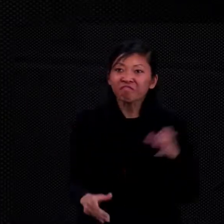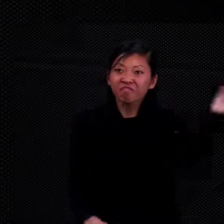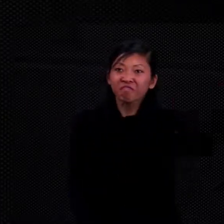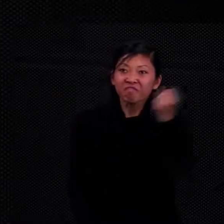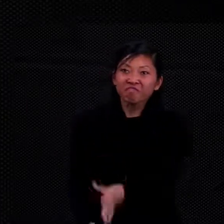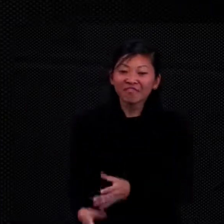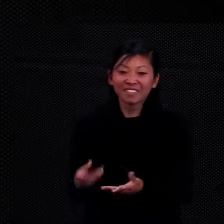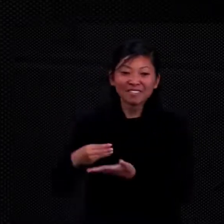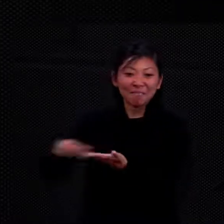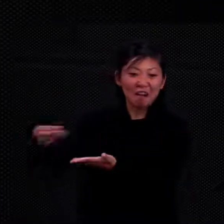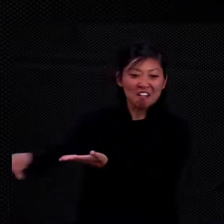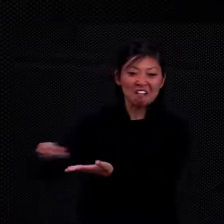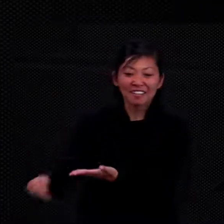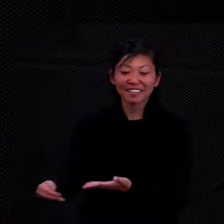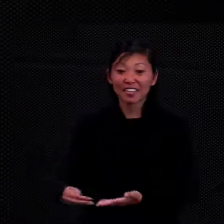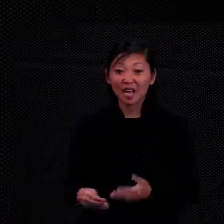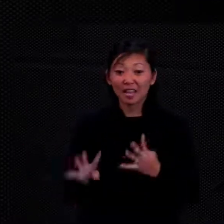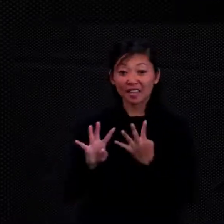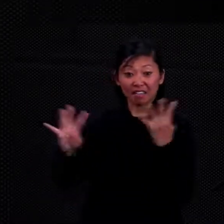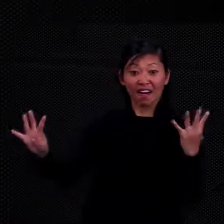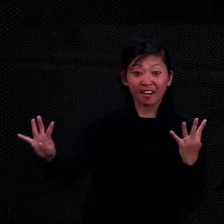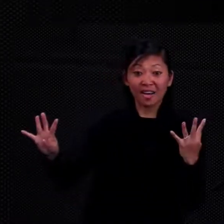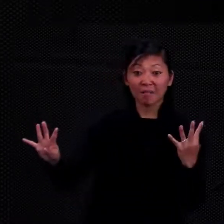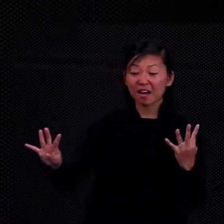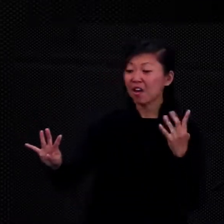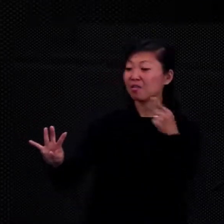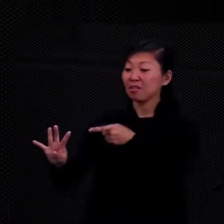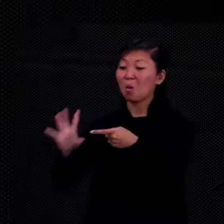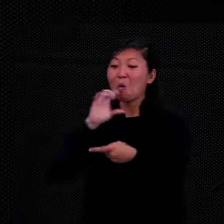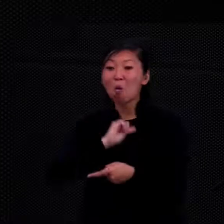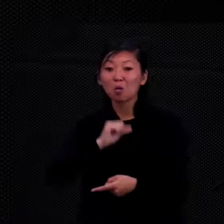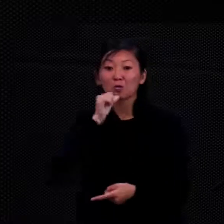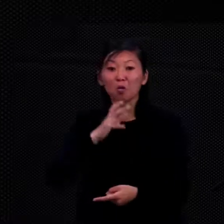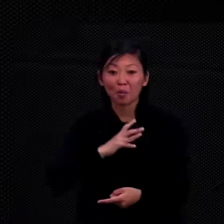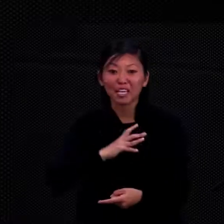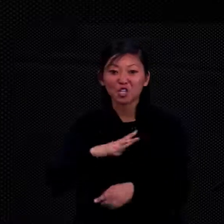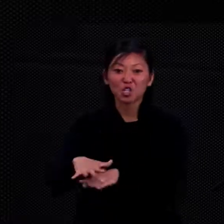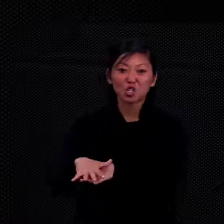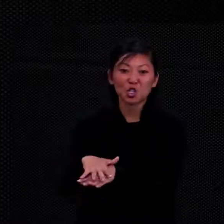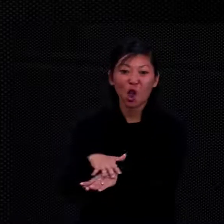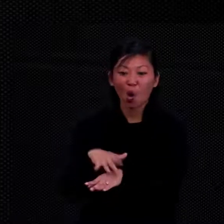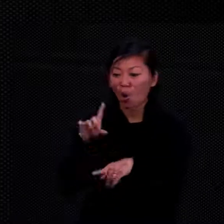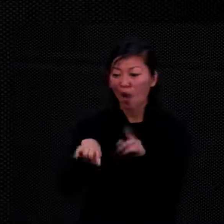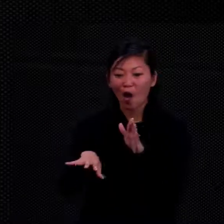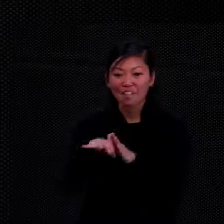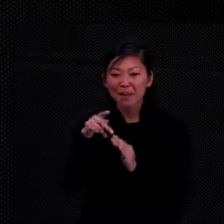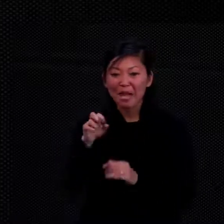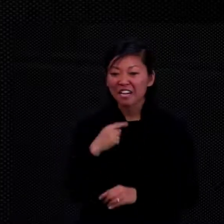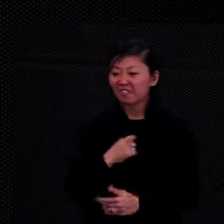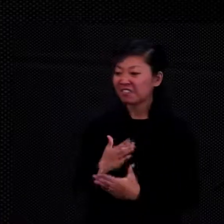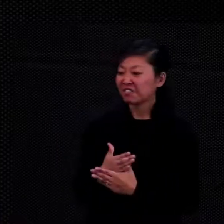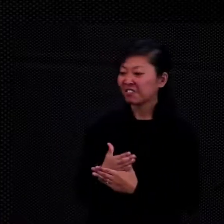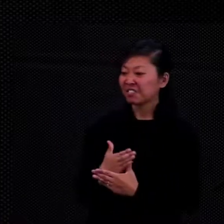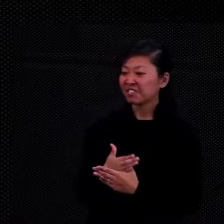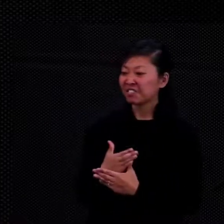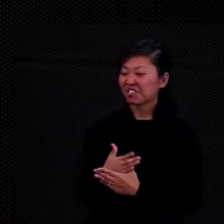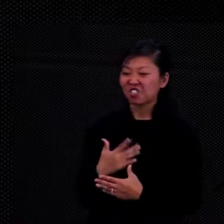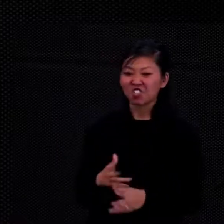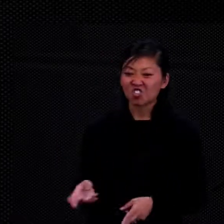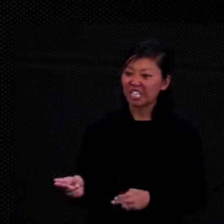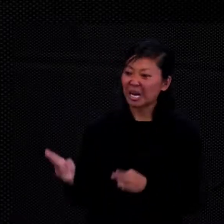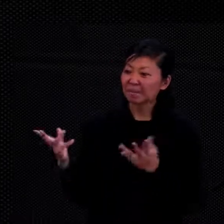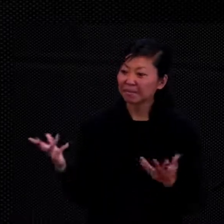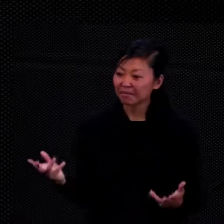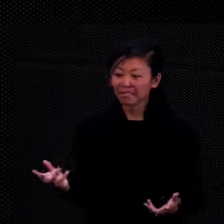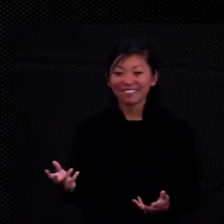when I got to the checkout line, I was quite irritated at the elderly lady in front of me who couldn't find a pen to write her check.